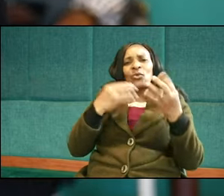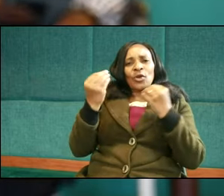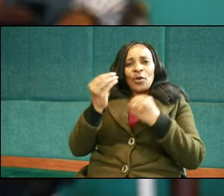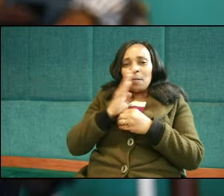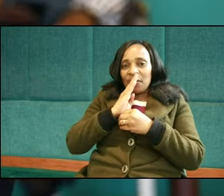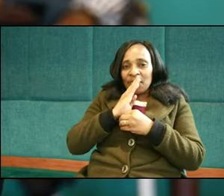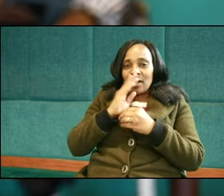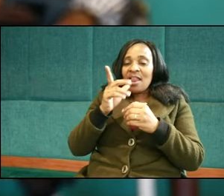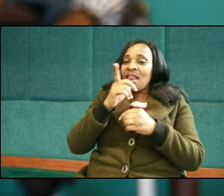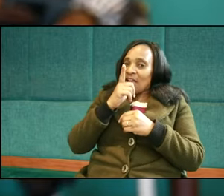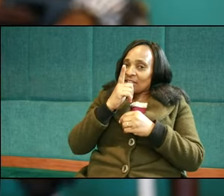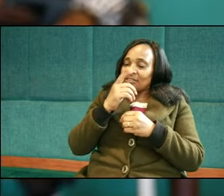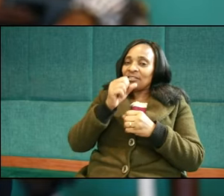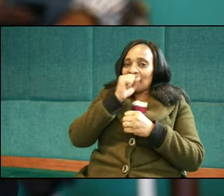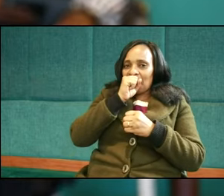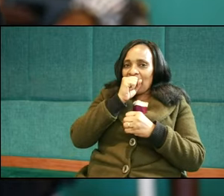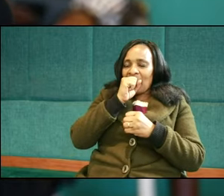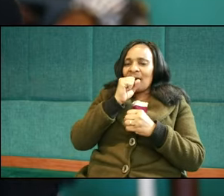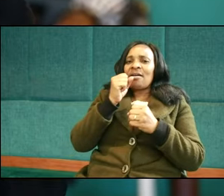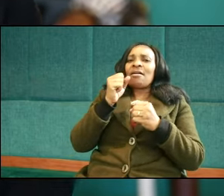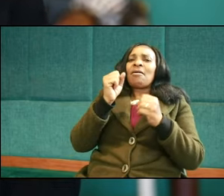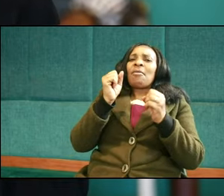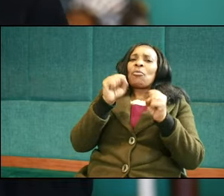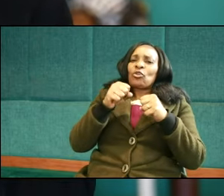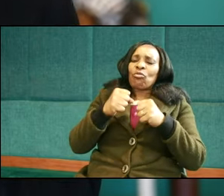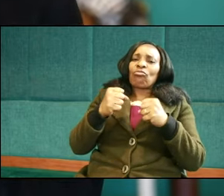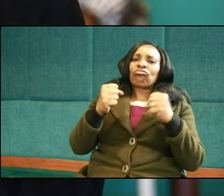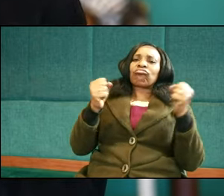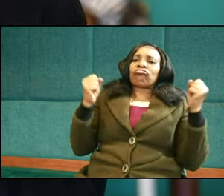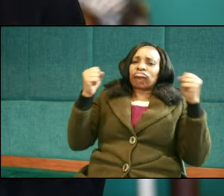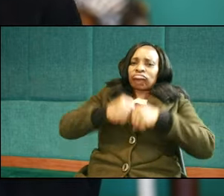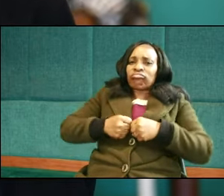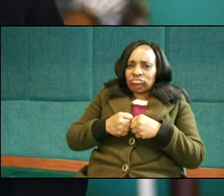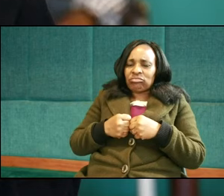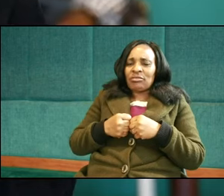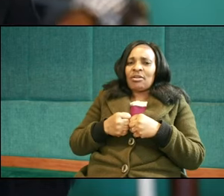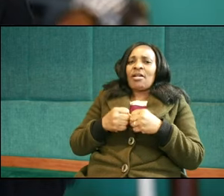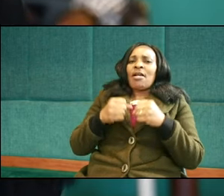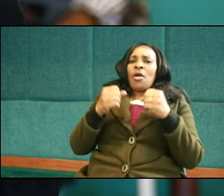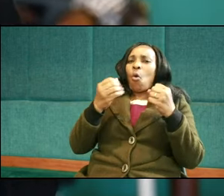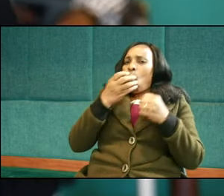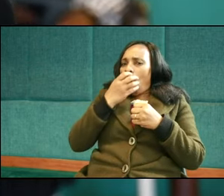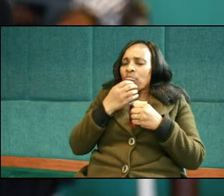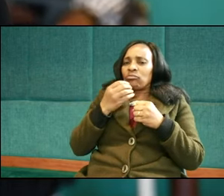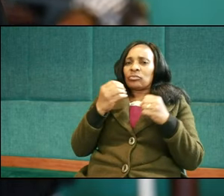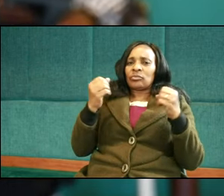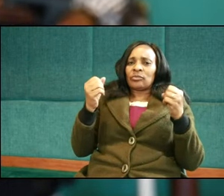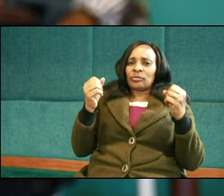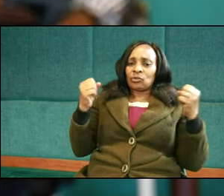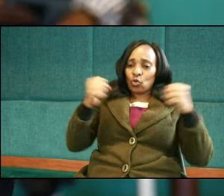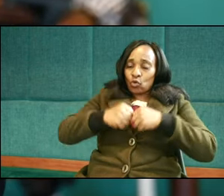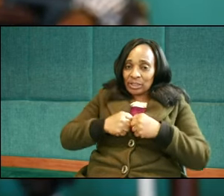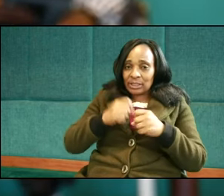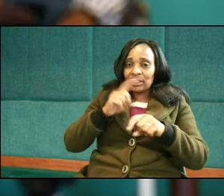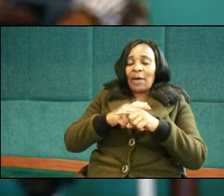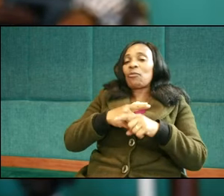and lunch and dinner. She liked having warm clothes during the cold season. And she loved going to